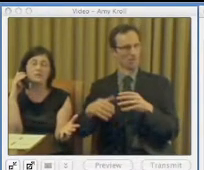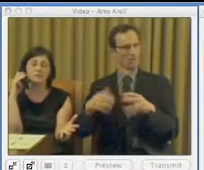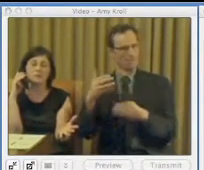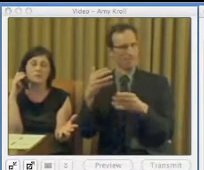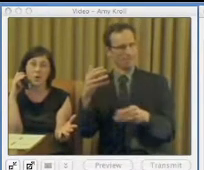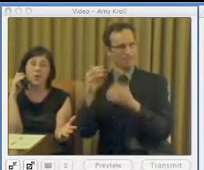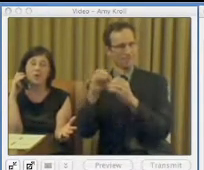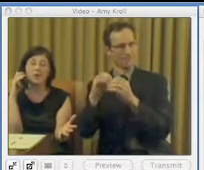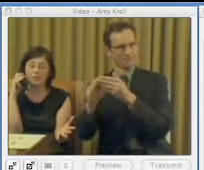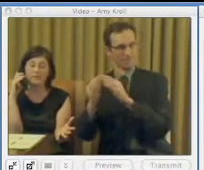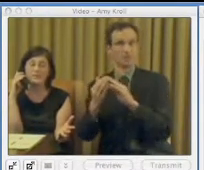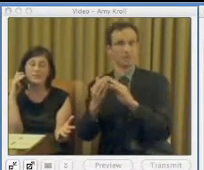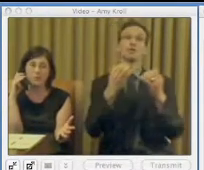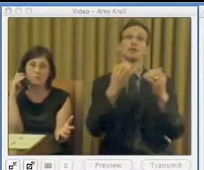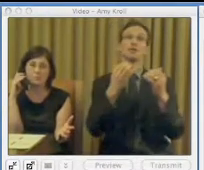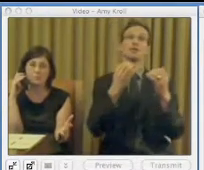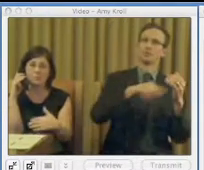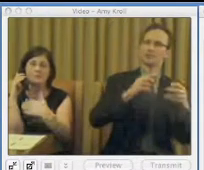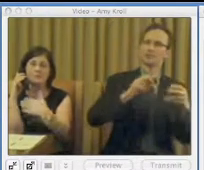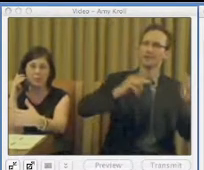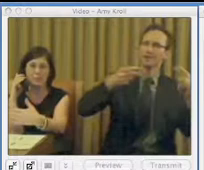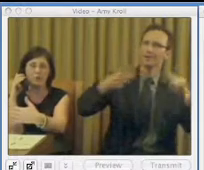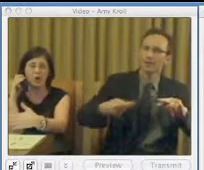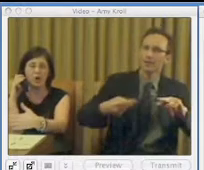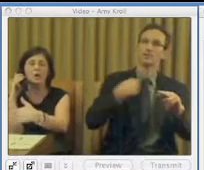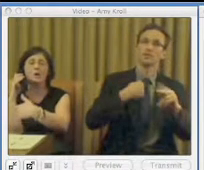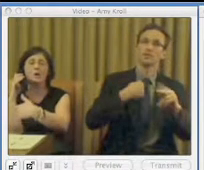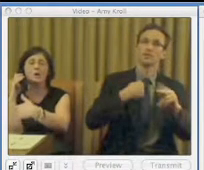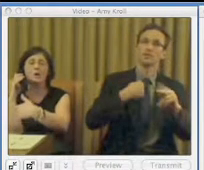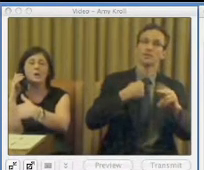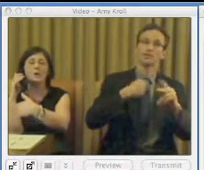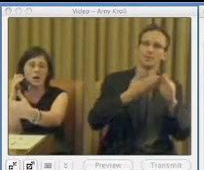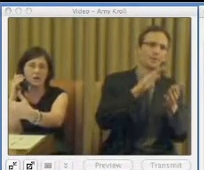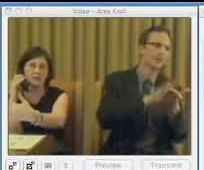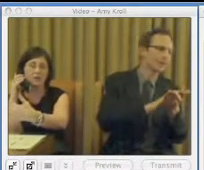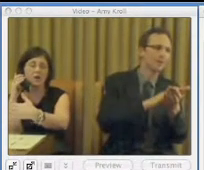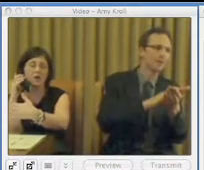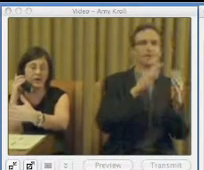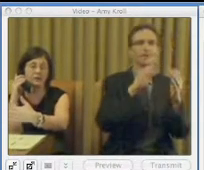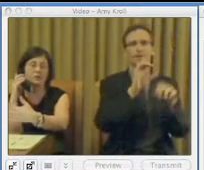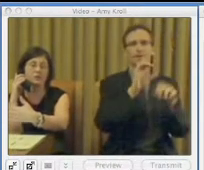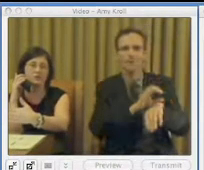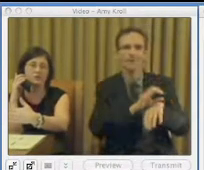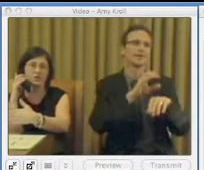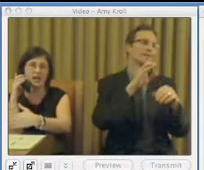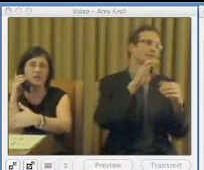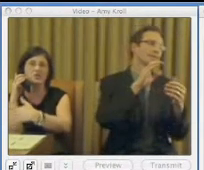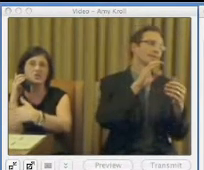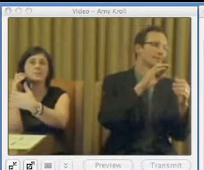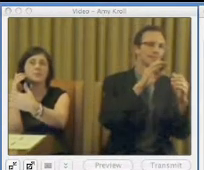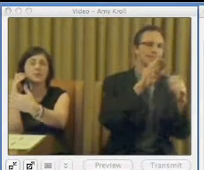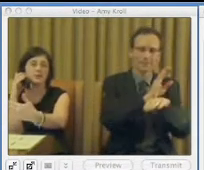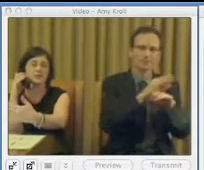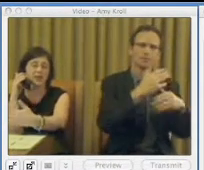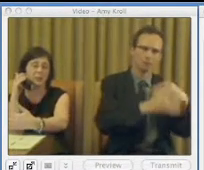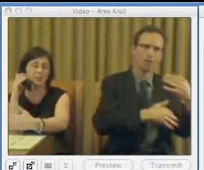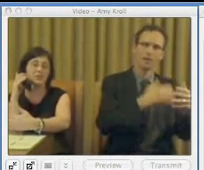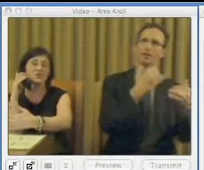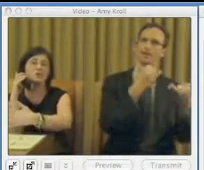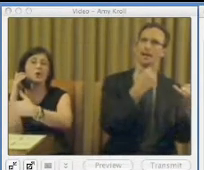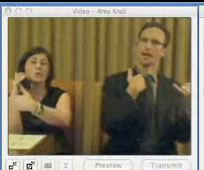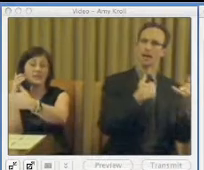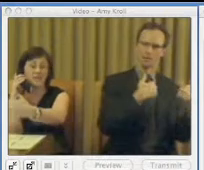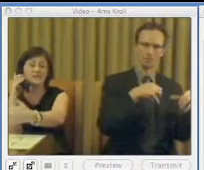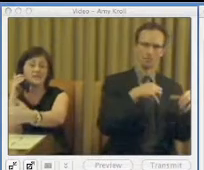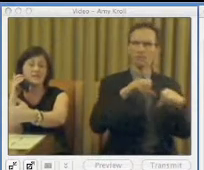And more these days, we're seeing lots of demand for conference interpreting because more deaf people are achieving a higher level of